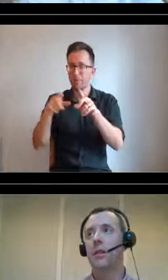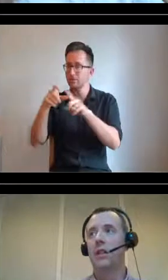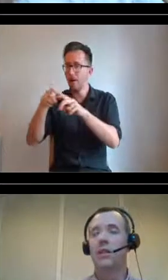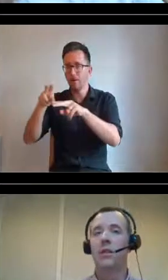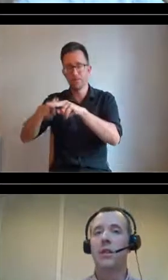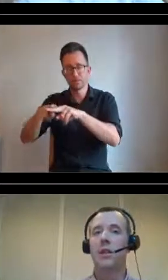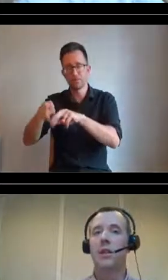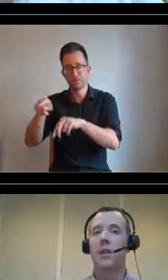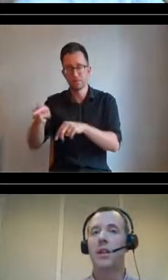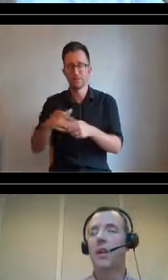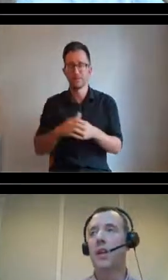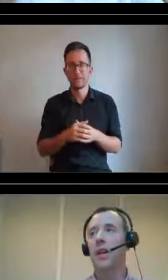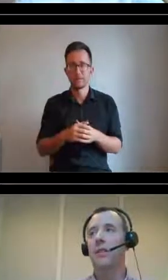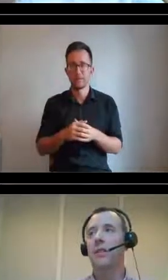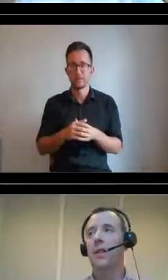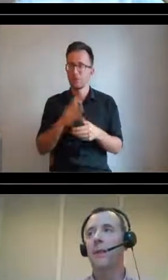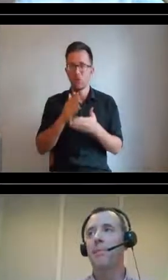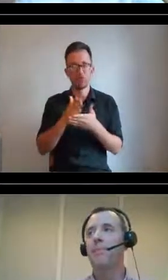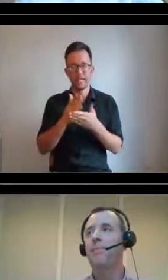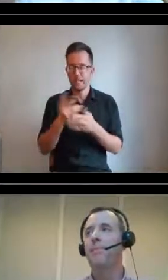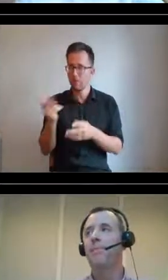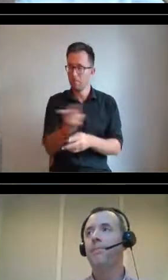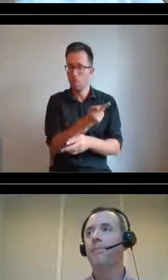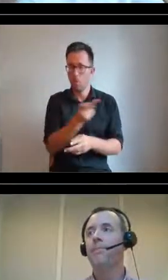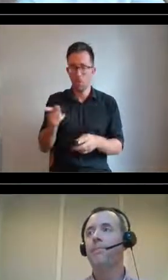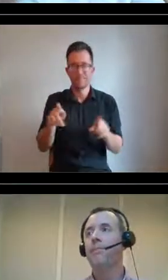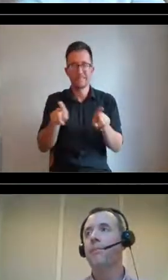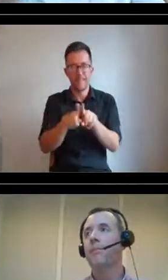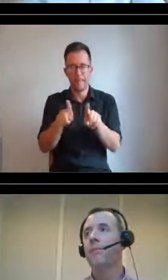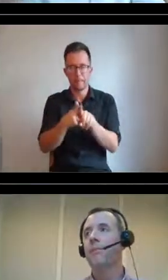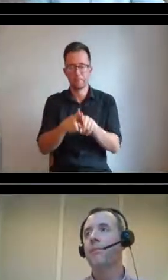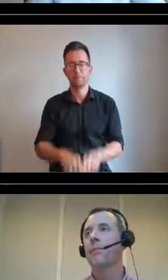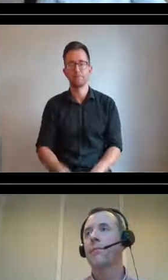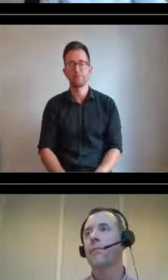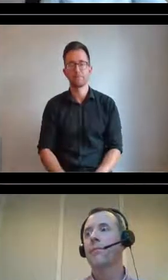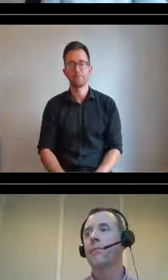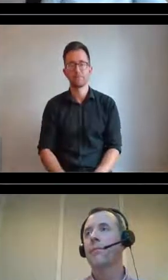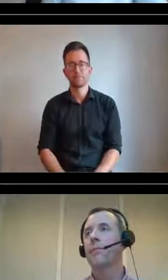Dartford. So it's a like-for-like scheme.